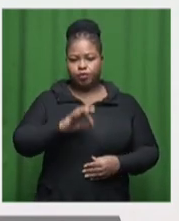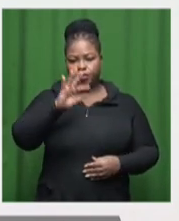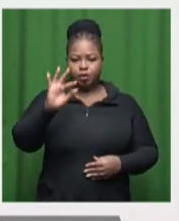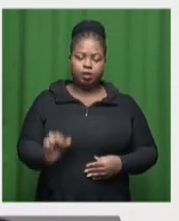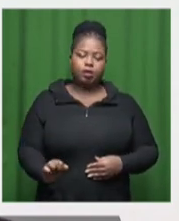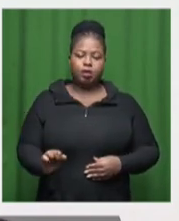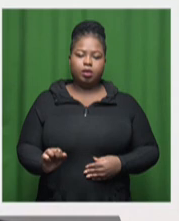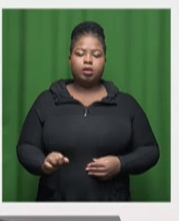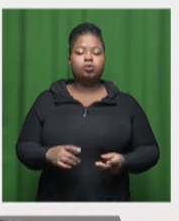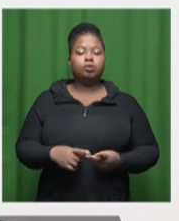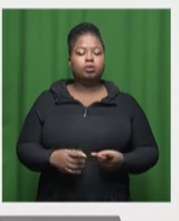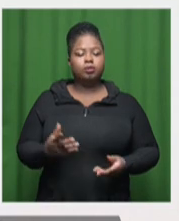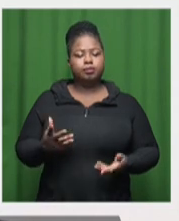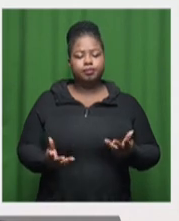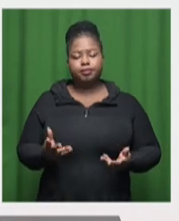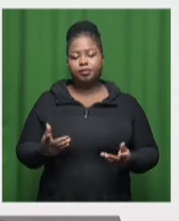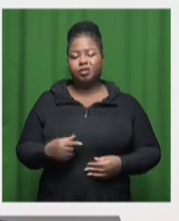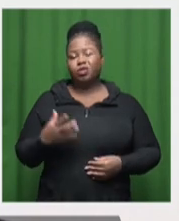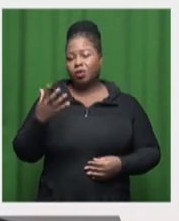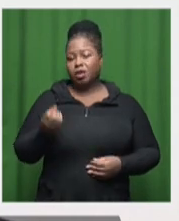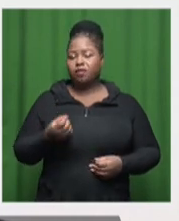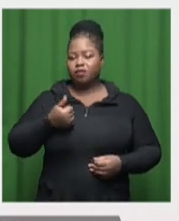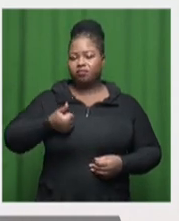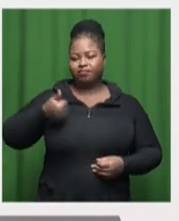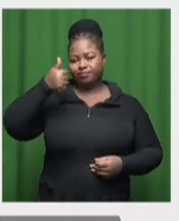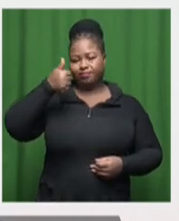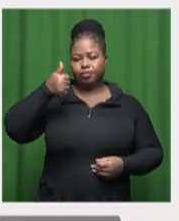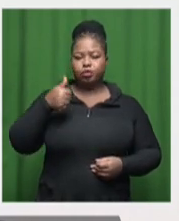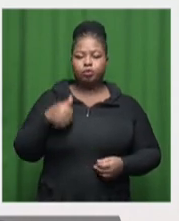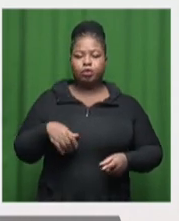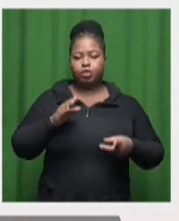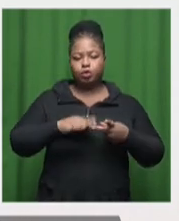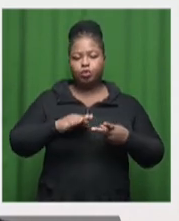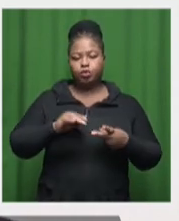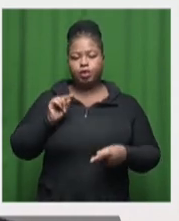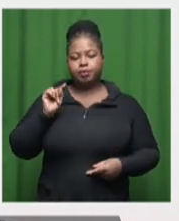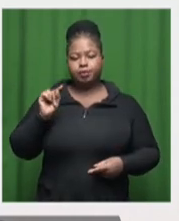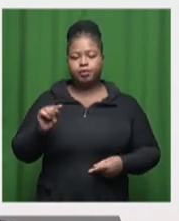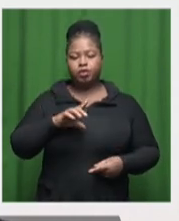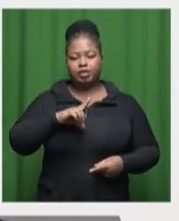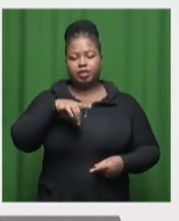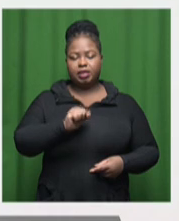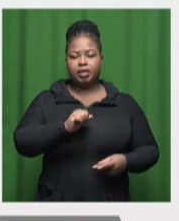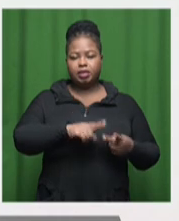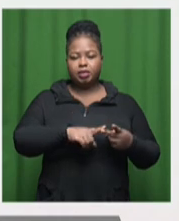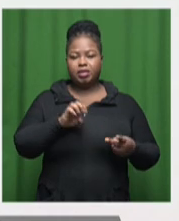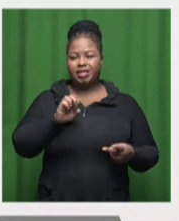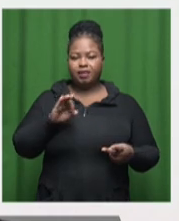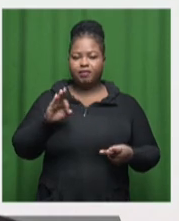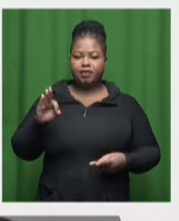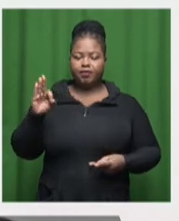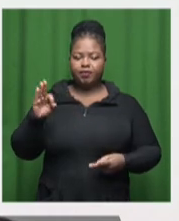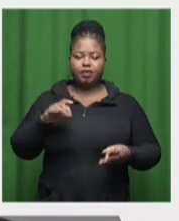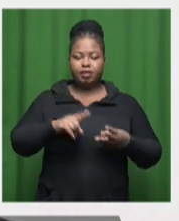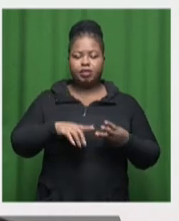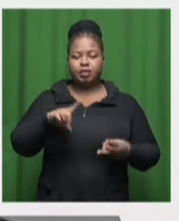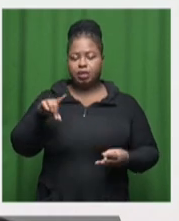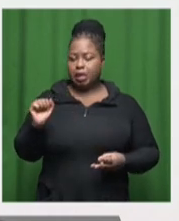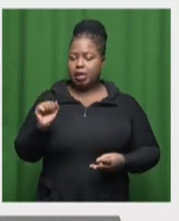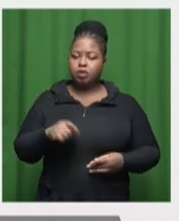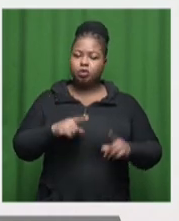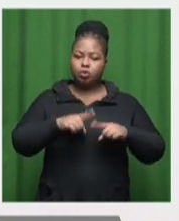find that you've got predominant parties, for instance, the African National Congress, the DA, maybe the EFF, and the, depending